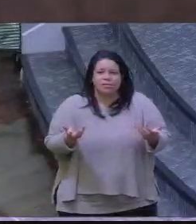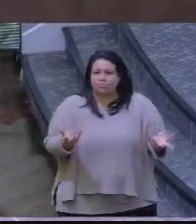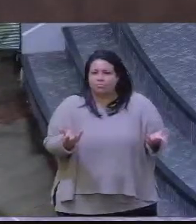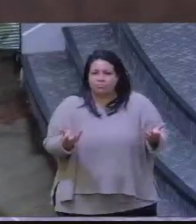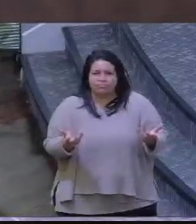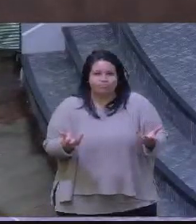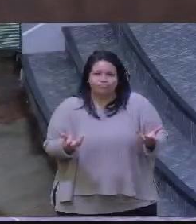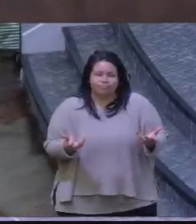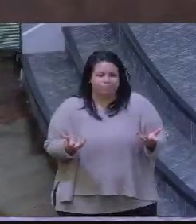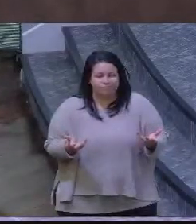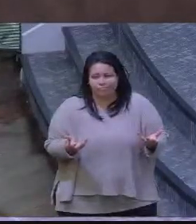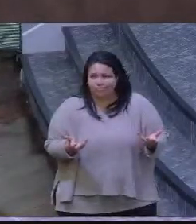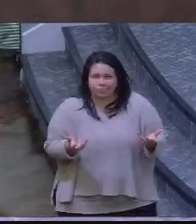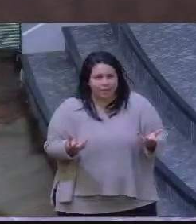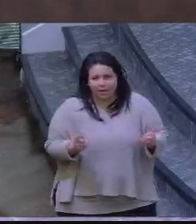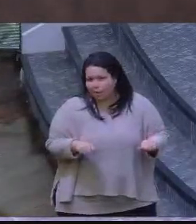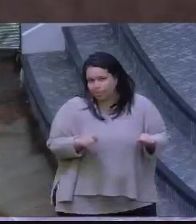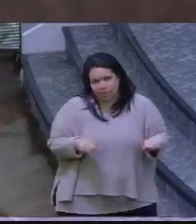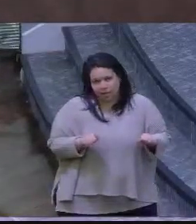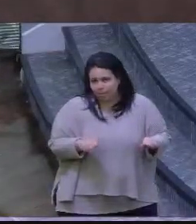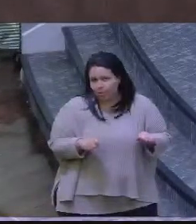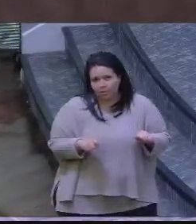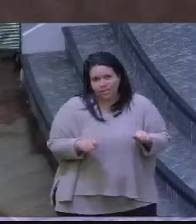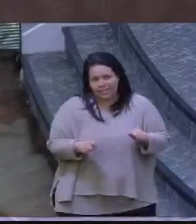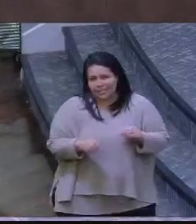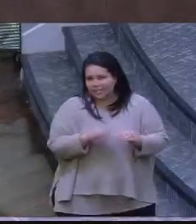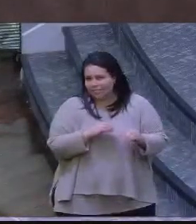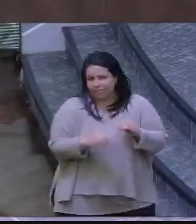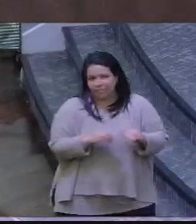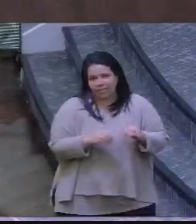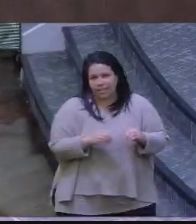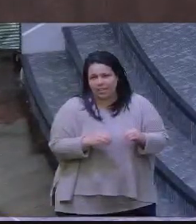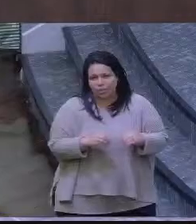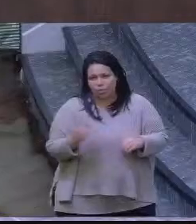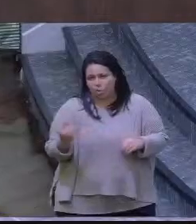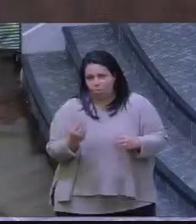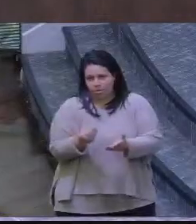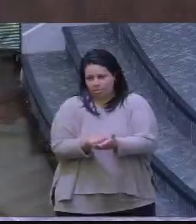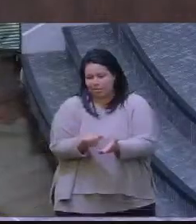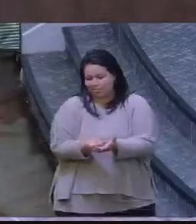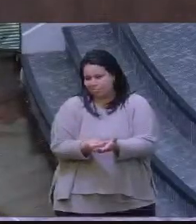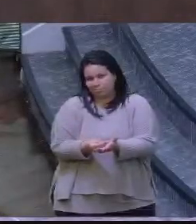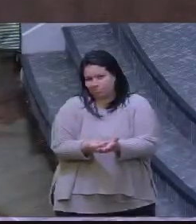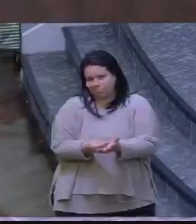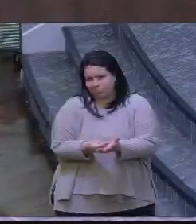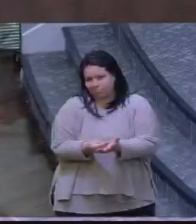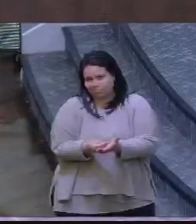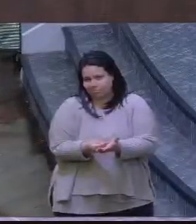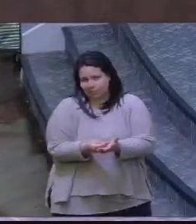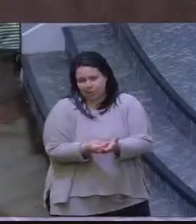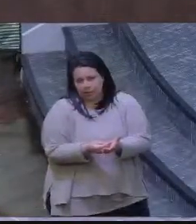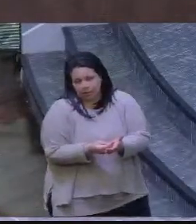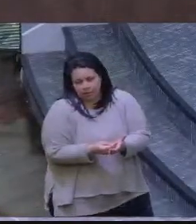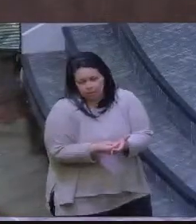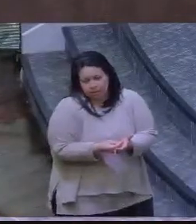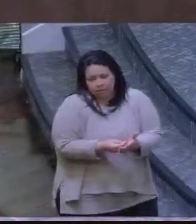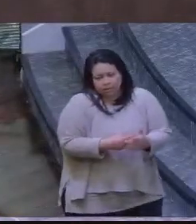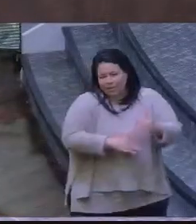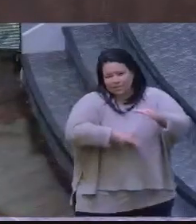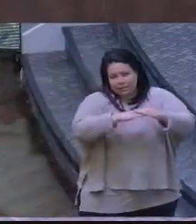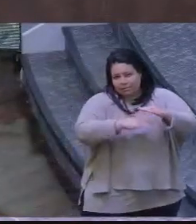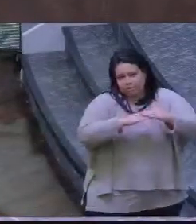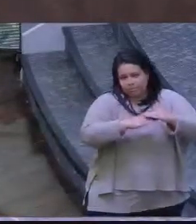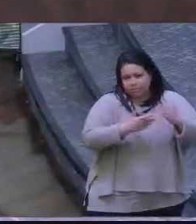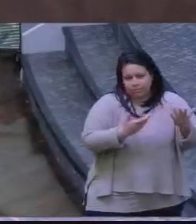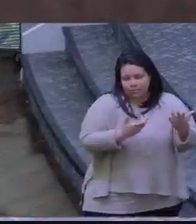to fix with money. There's a ceiling at some point. And so